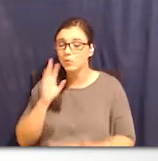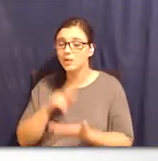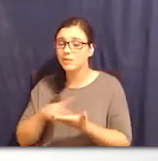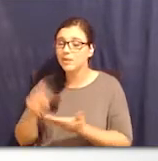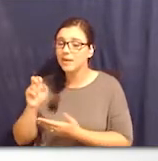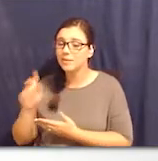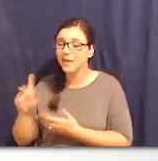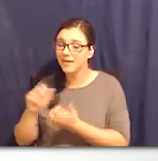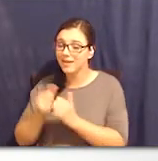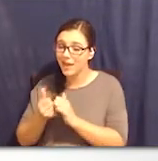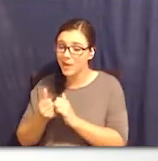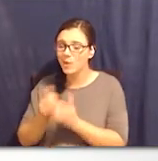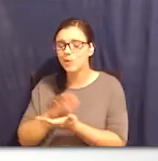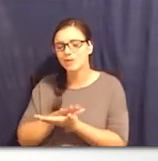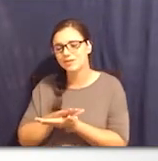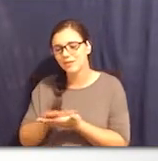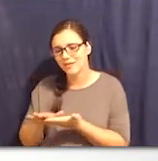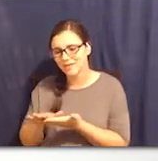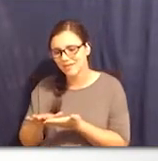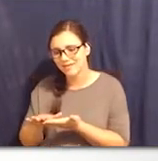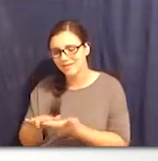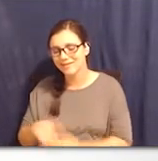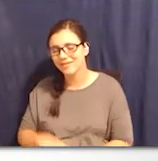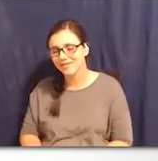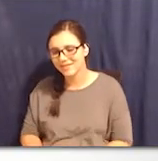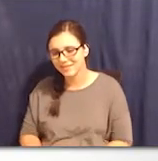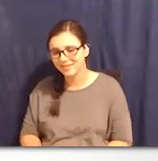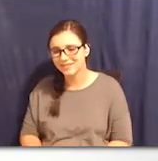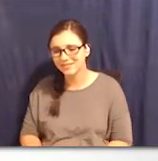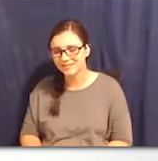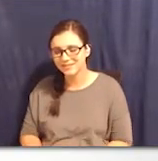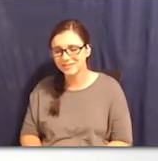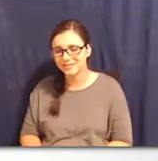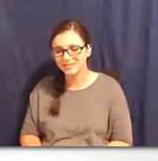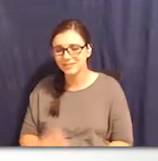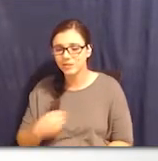in return we'll pay with kindness.